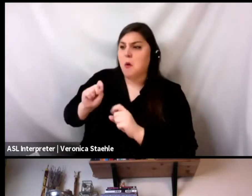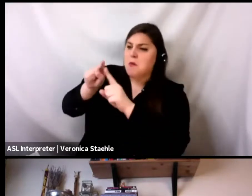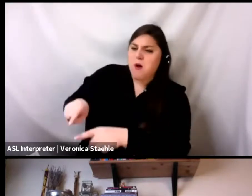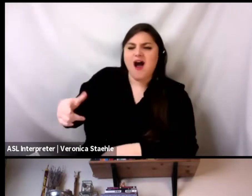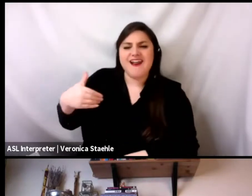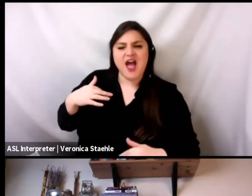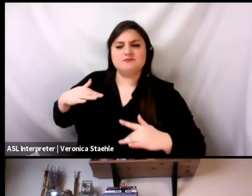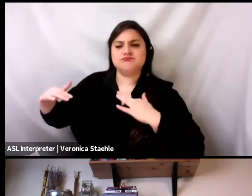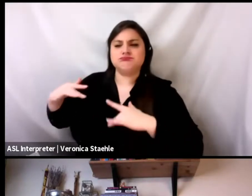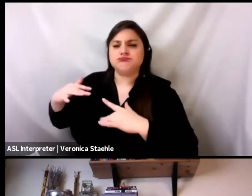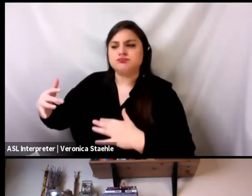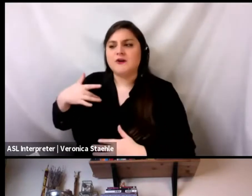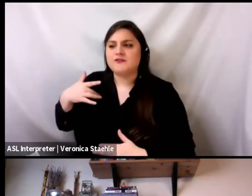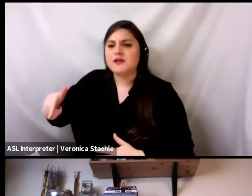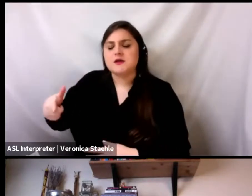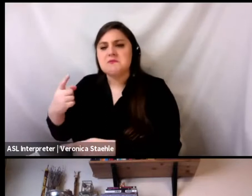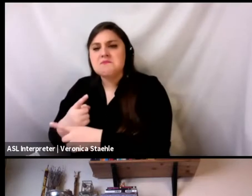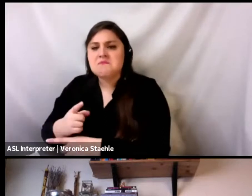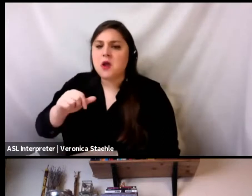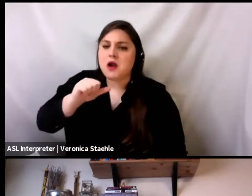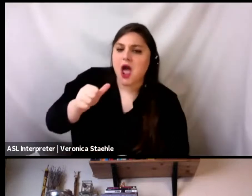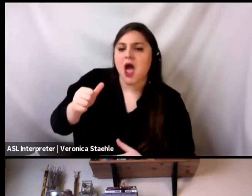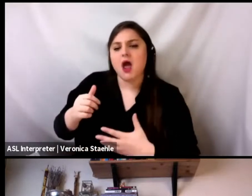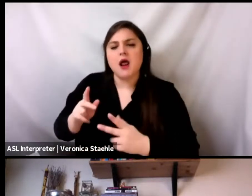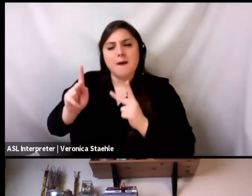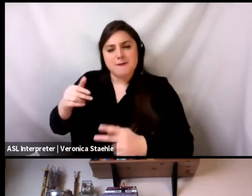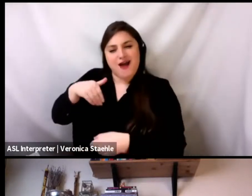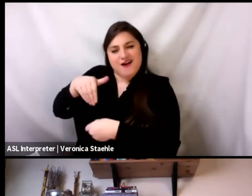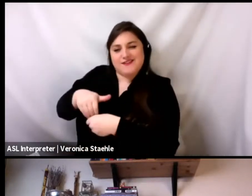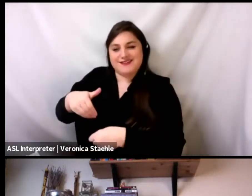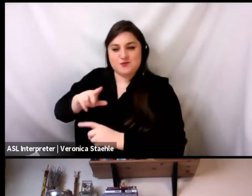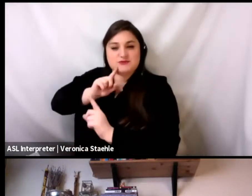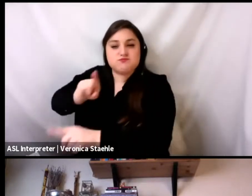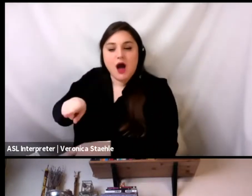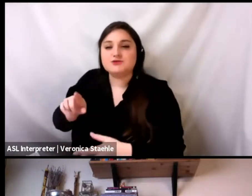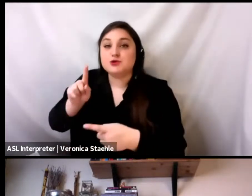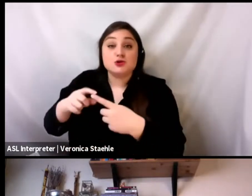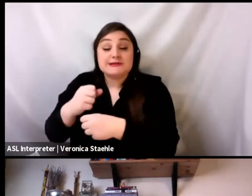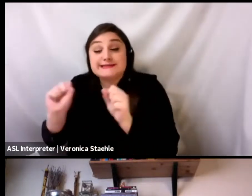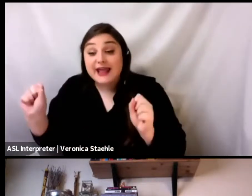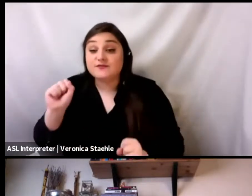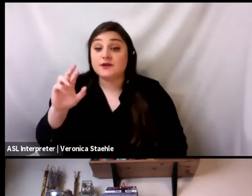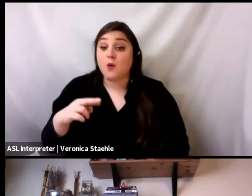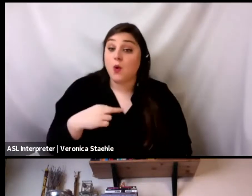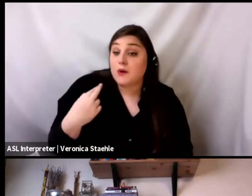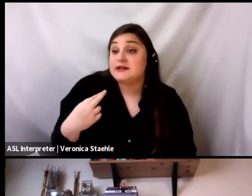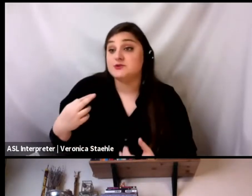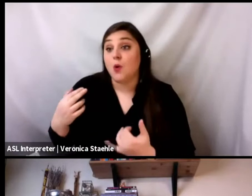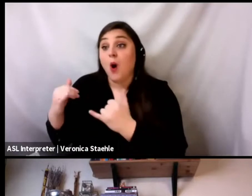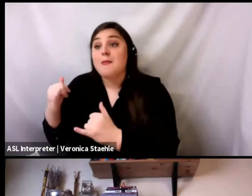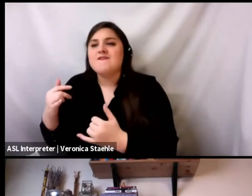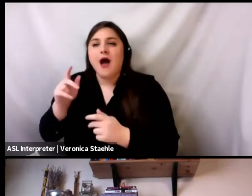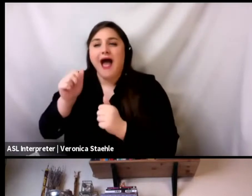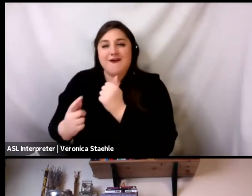And even like relating to like, safety or sense of risk and whatnot, or a sense of playfulness, there can be a lot of different things.